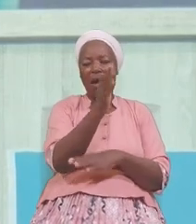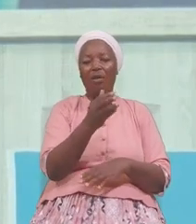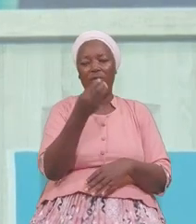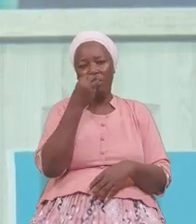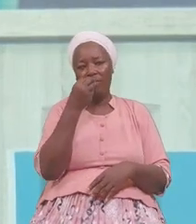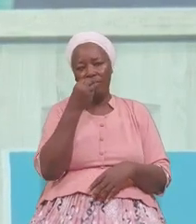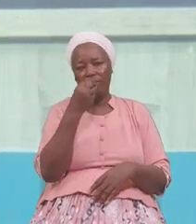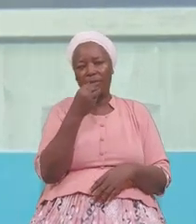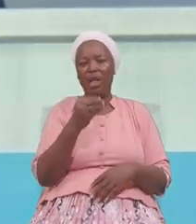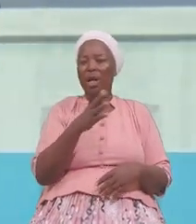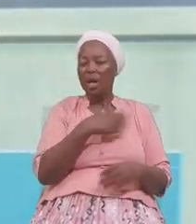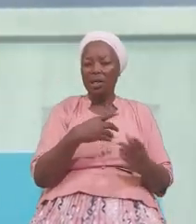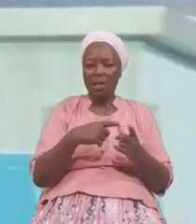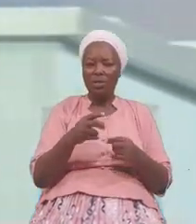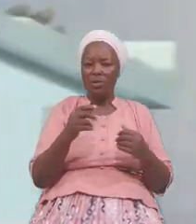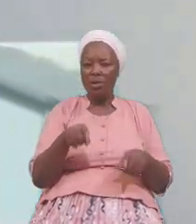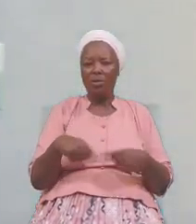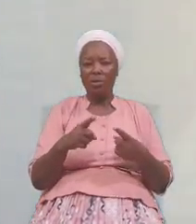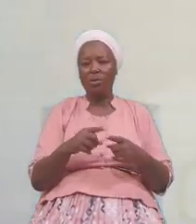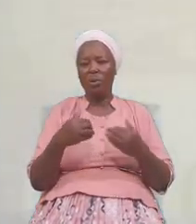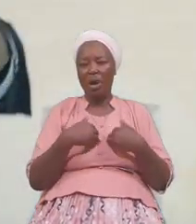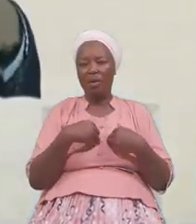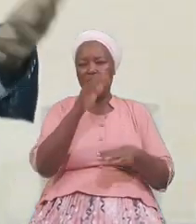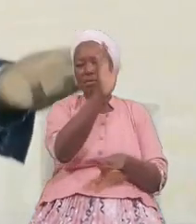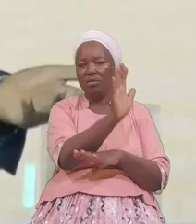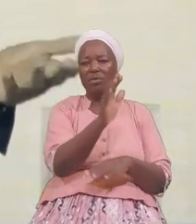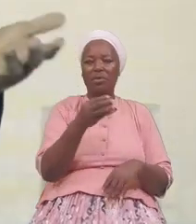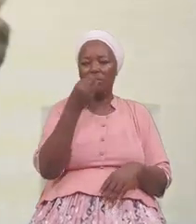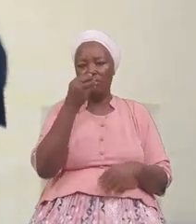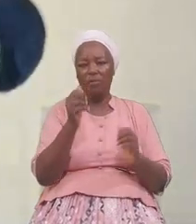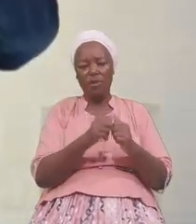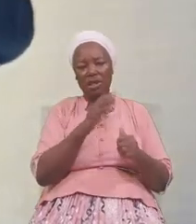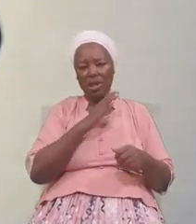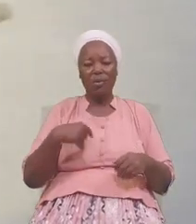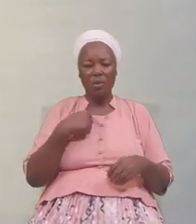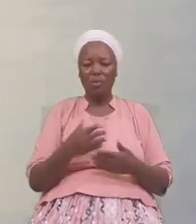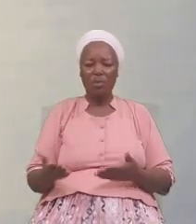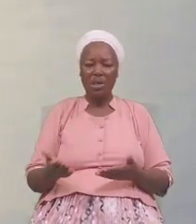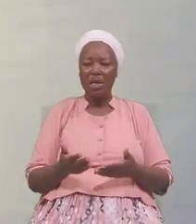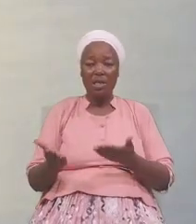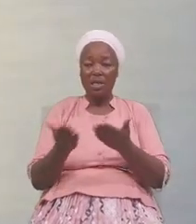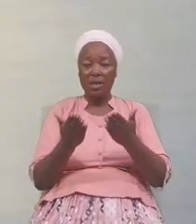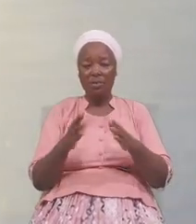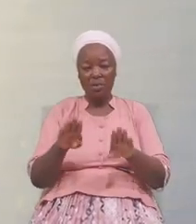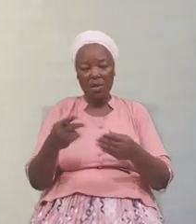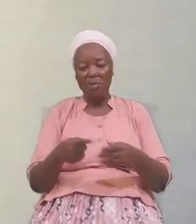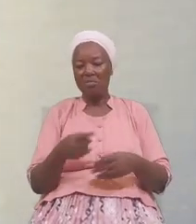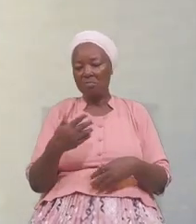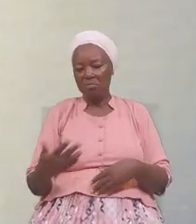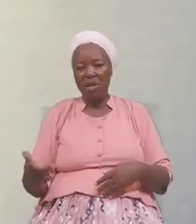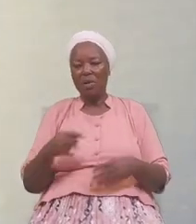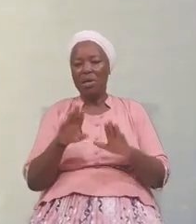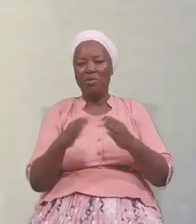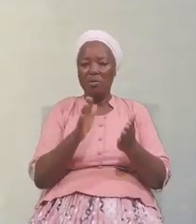You are going to have lunch with Christ. We'll serve you. We'll give you materials. And then we'll